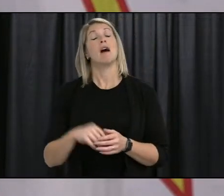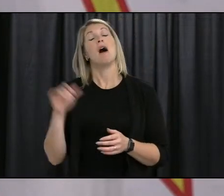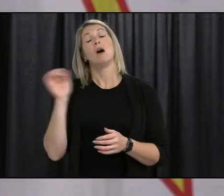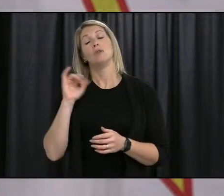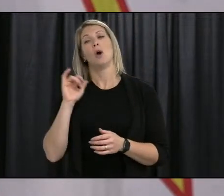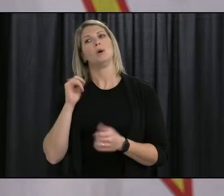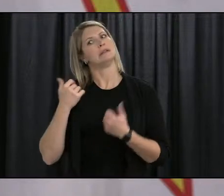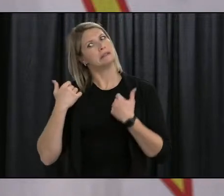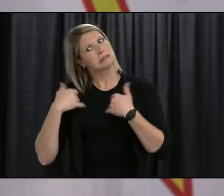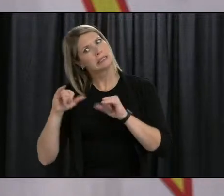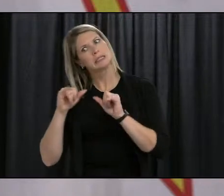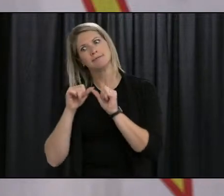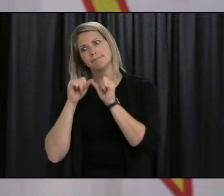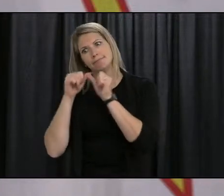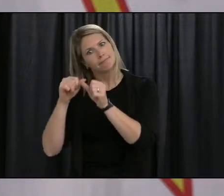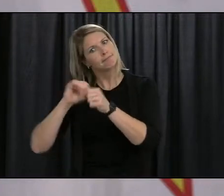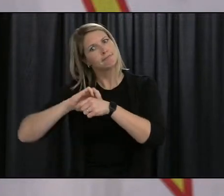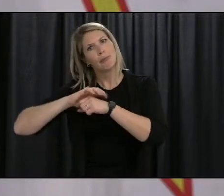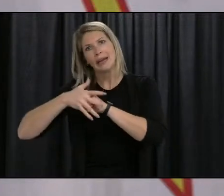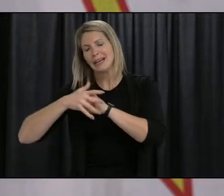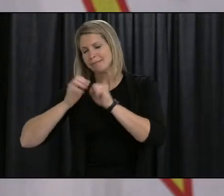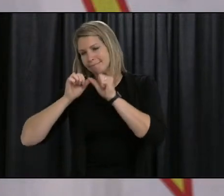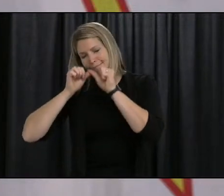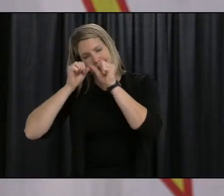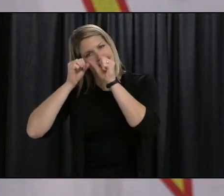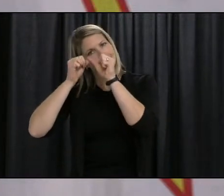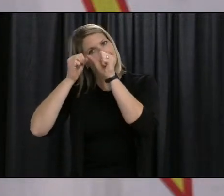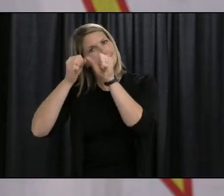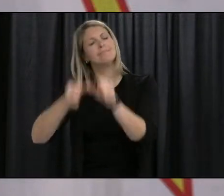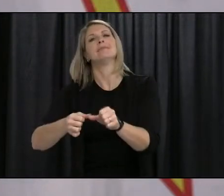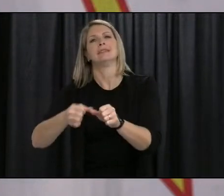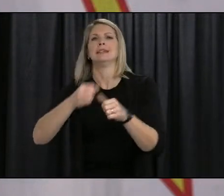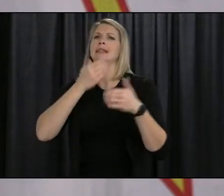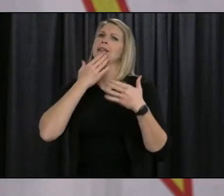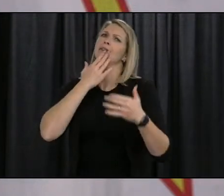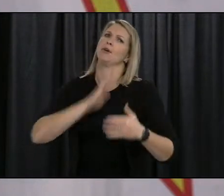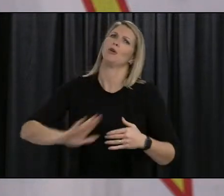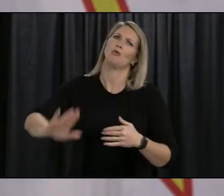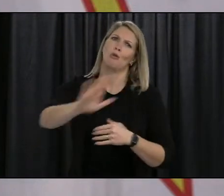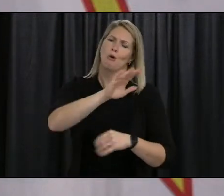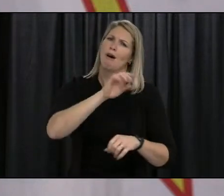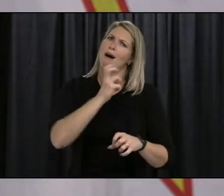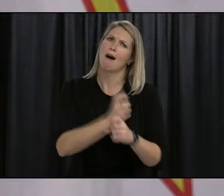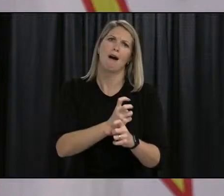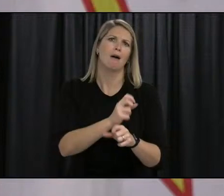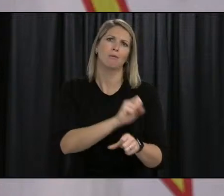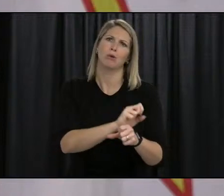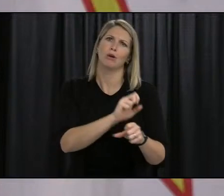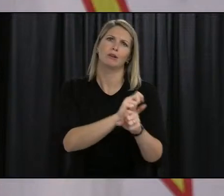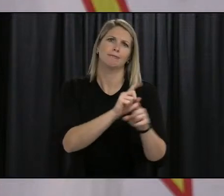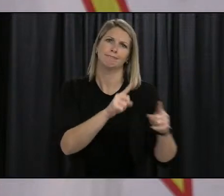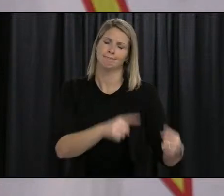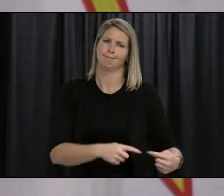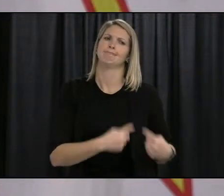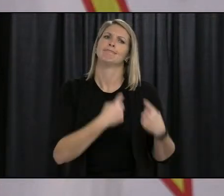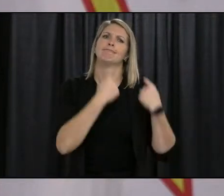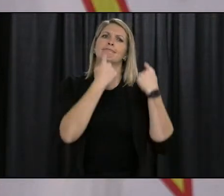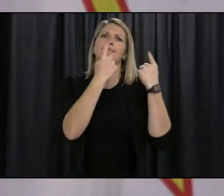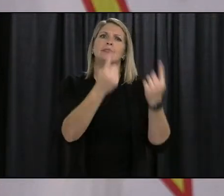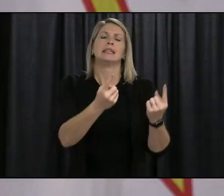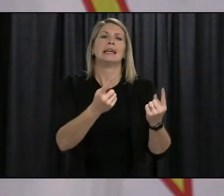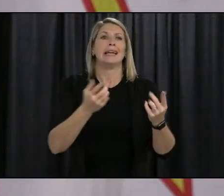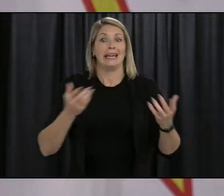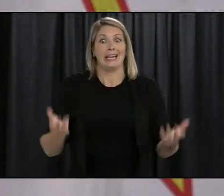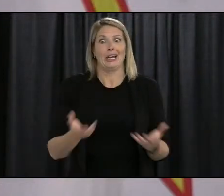profound appreciation for your efforts in keeping COVID-19 contained in our province. The incredible spirit and determination that runs through